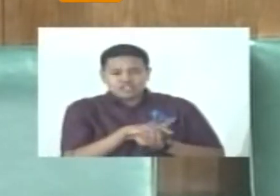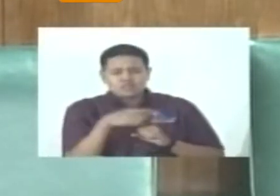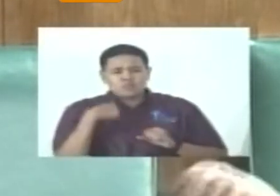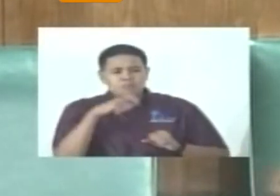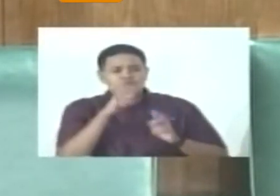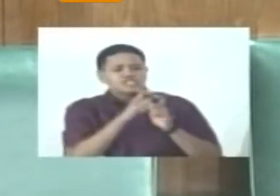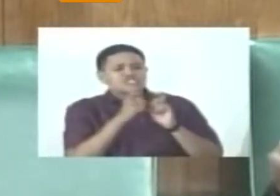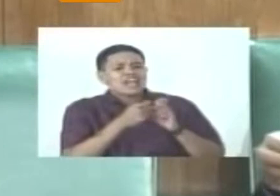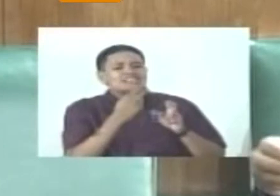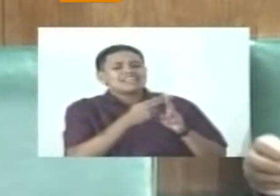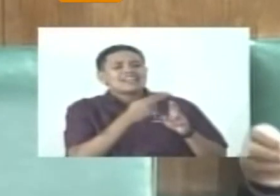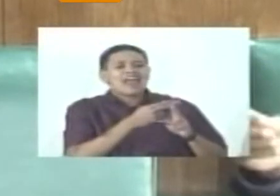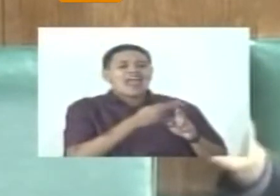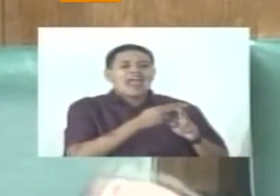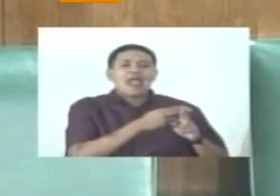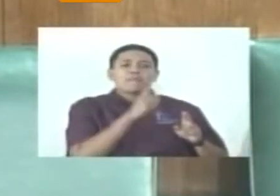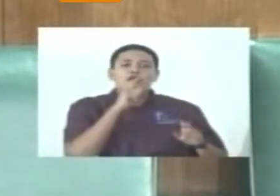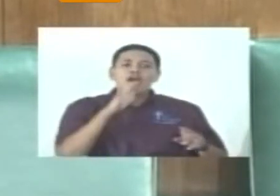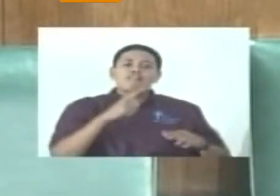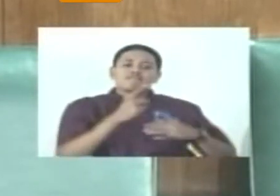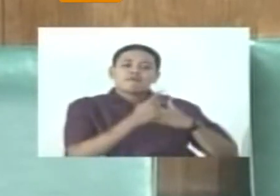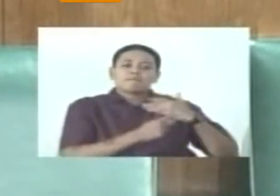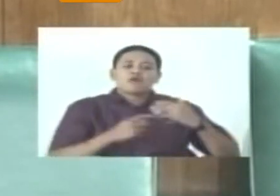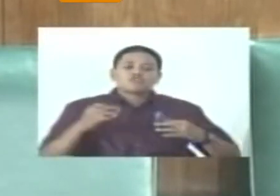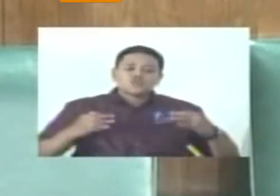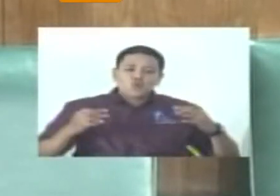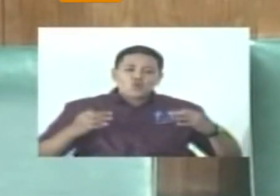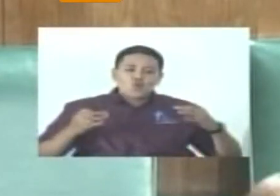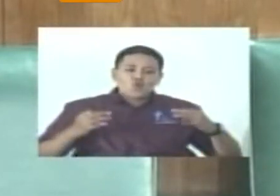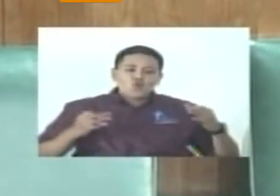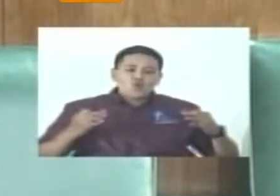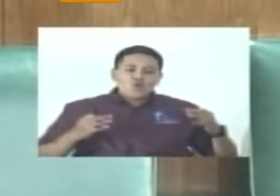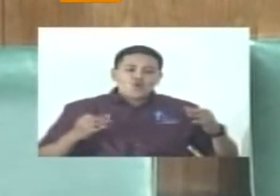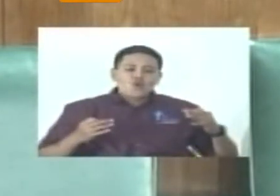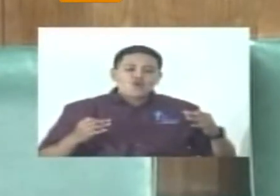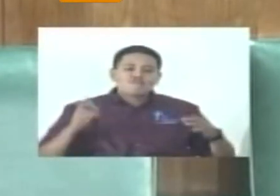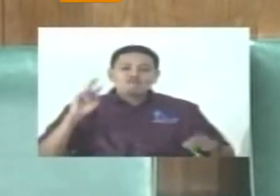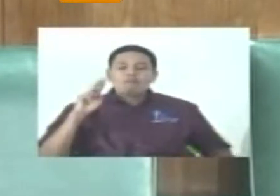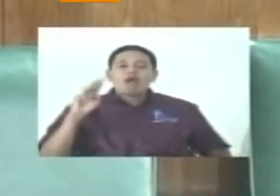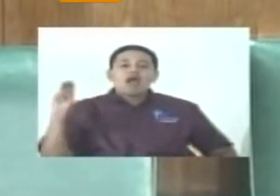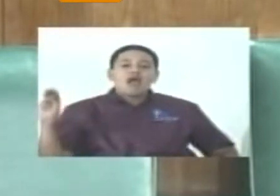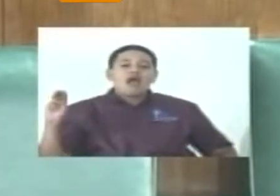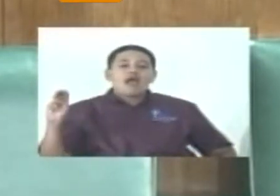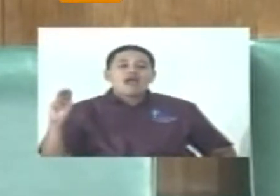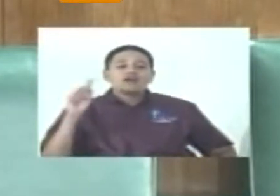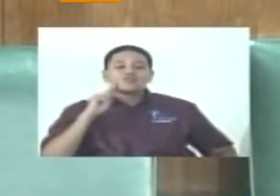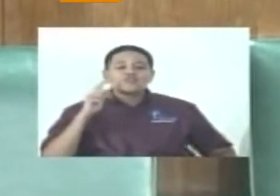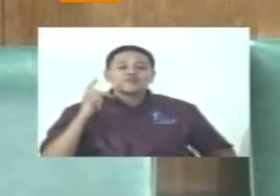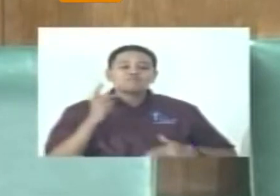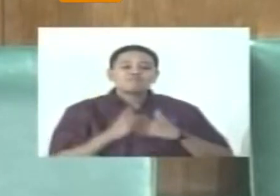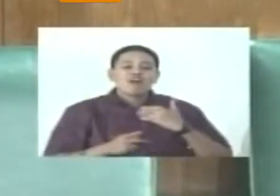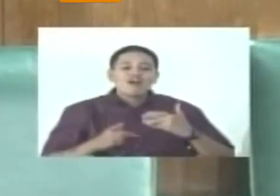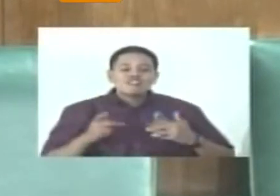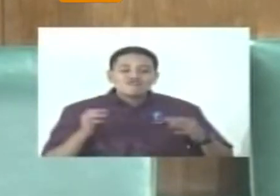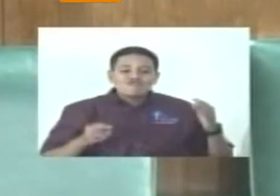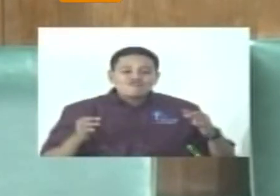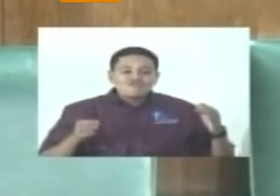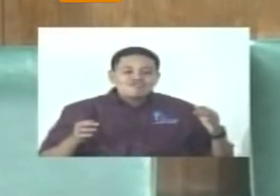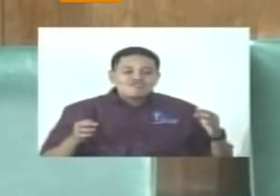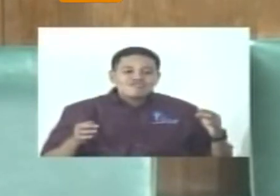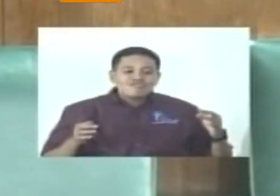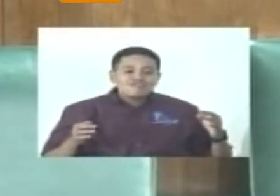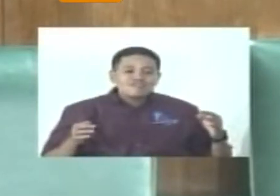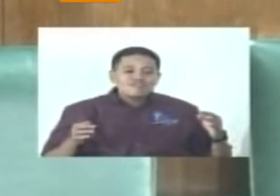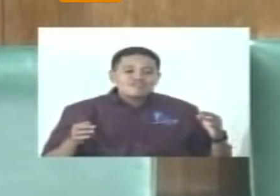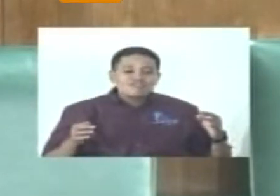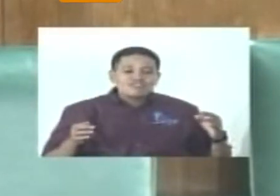must change the name of the parish courts from RM to parish judge. But the another laws